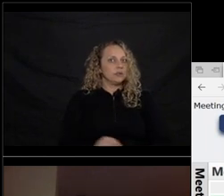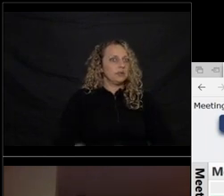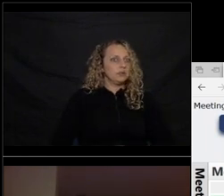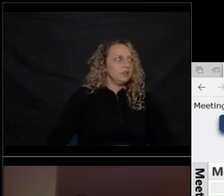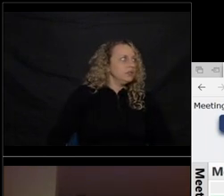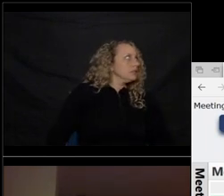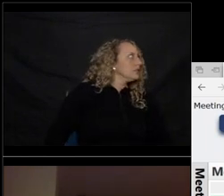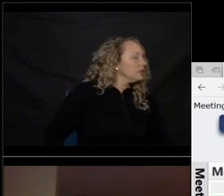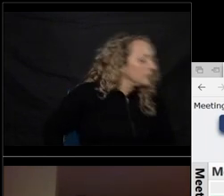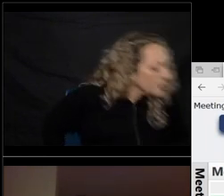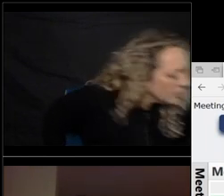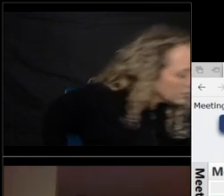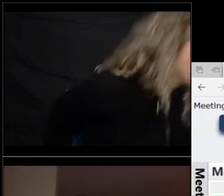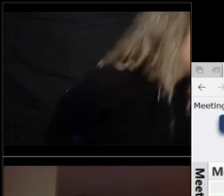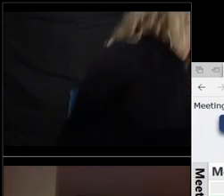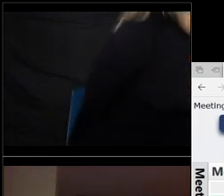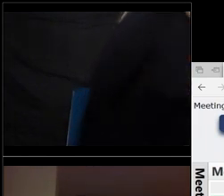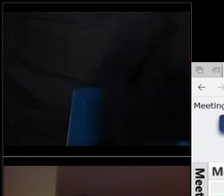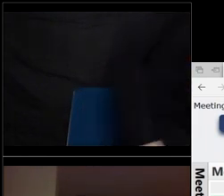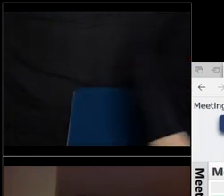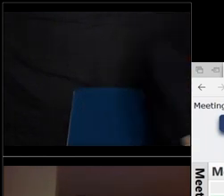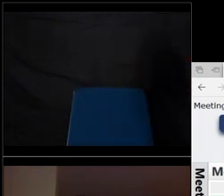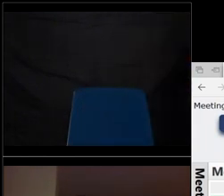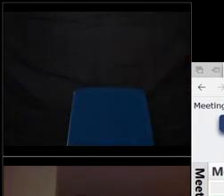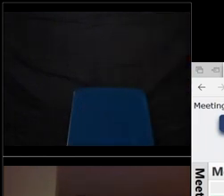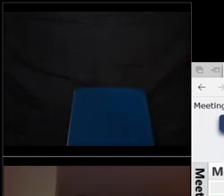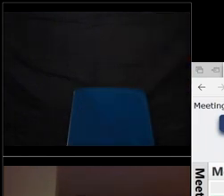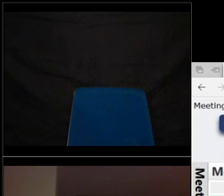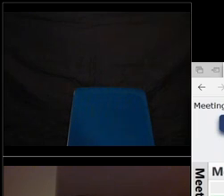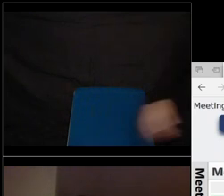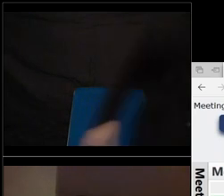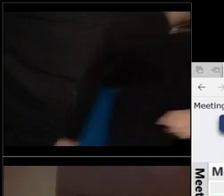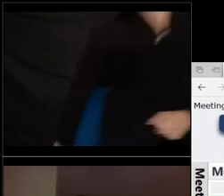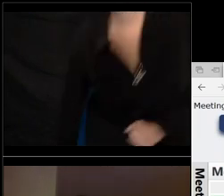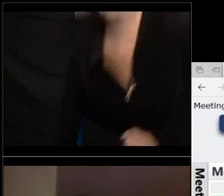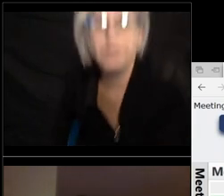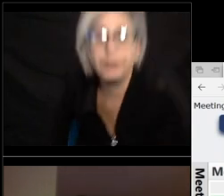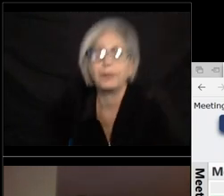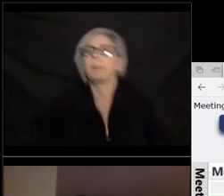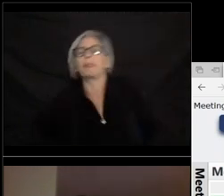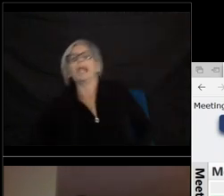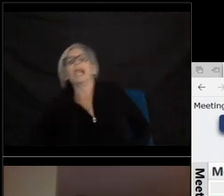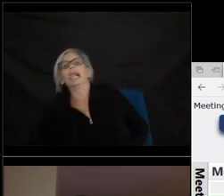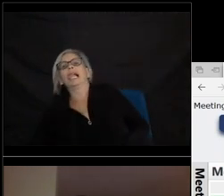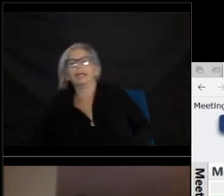Not seeing any. And so, Lori, did you need approval of